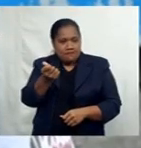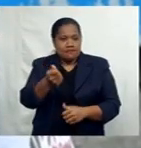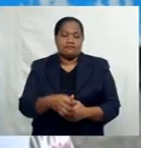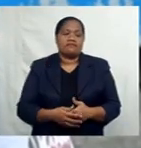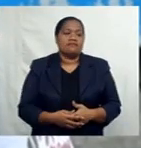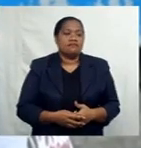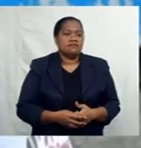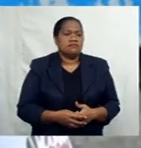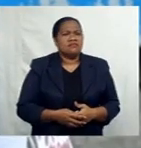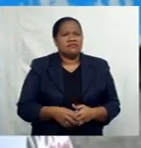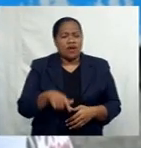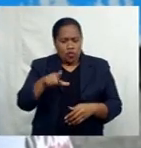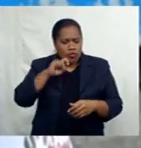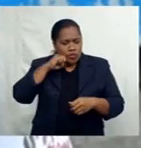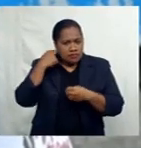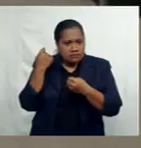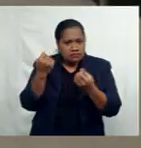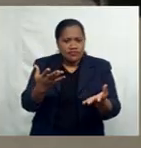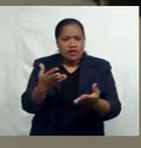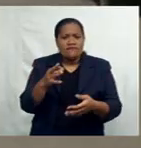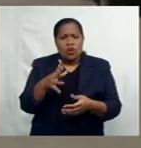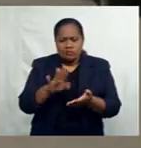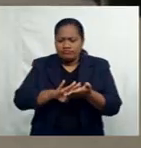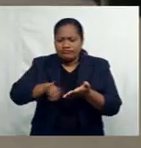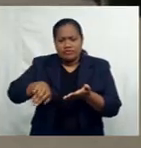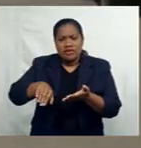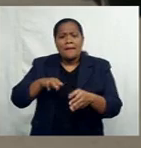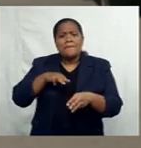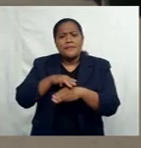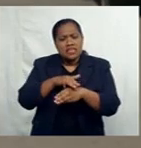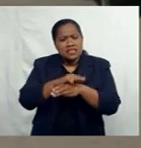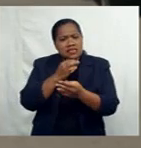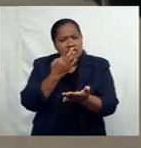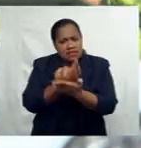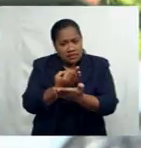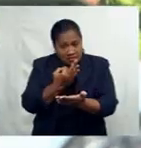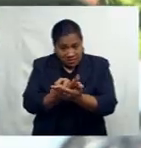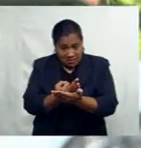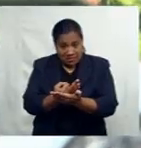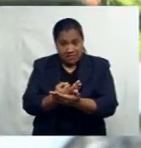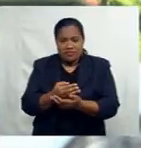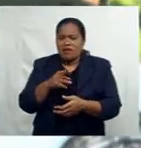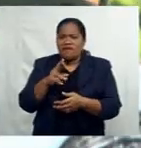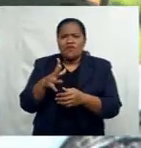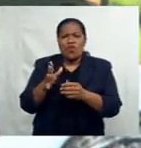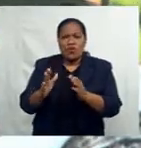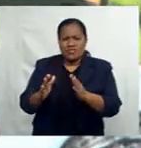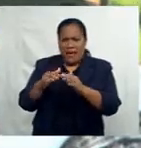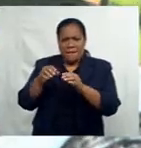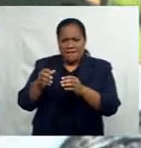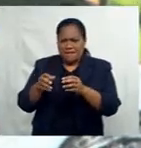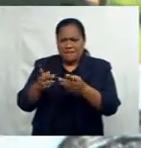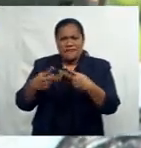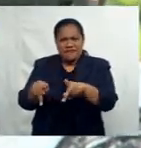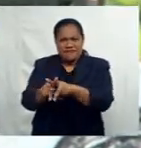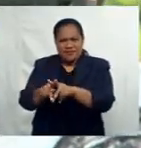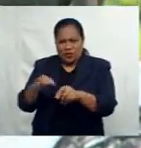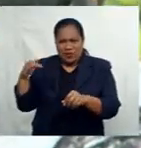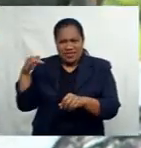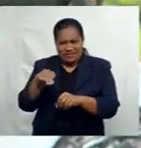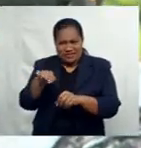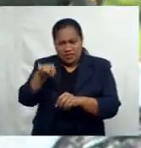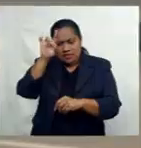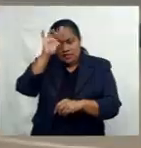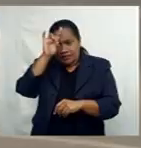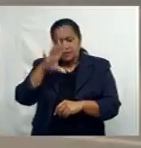also provide for the removal of monthly fees associated with bases and stands, as this will be replaced with an annual PSV